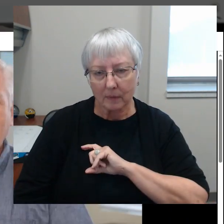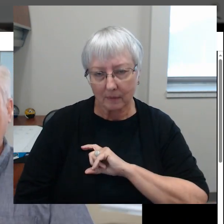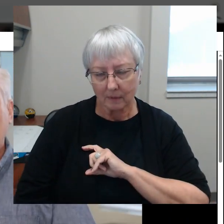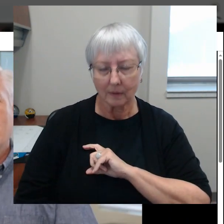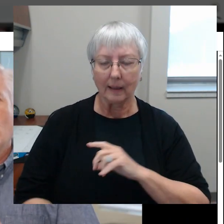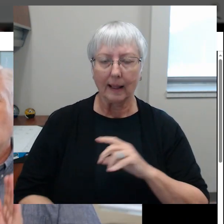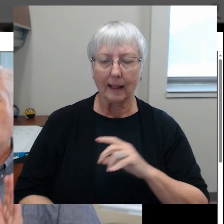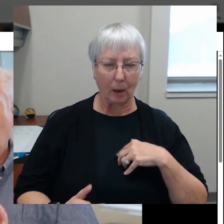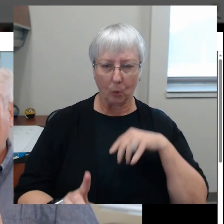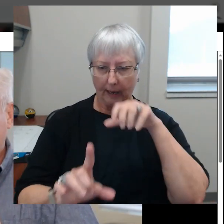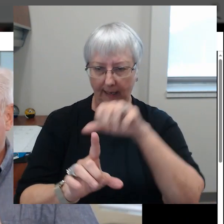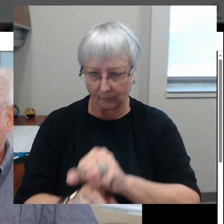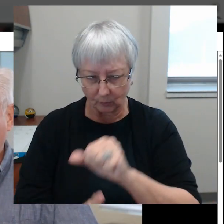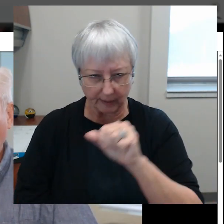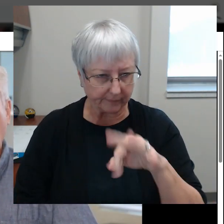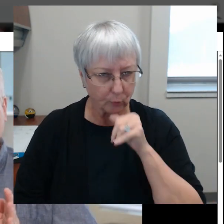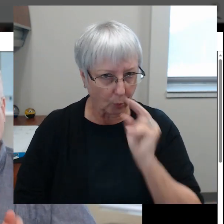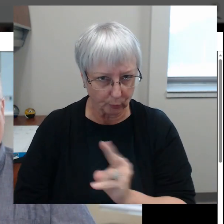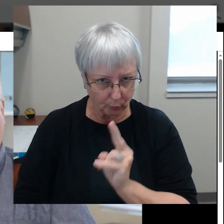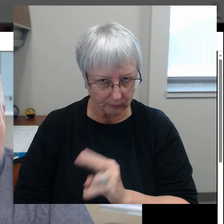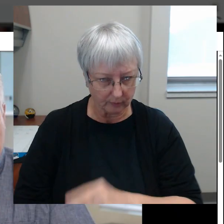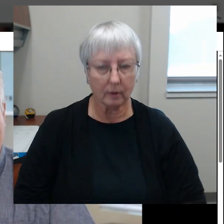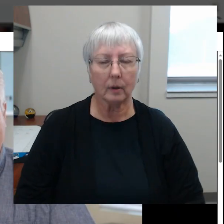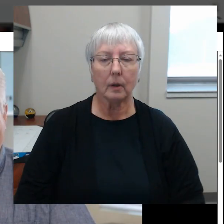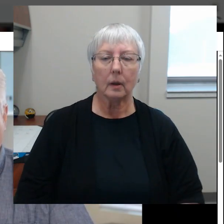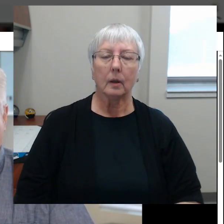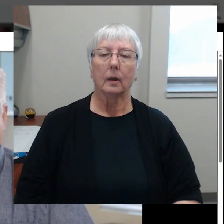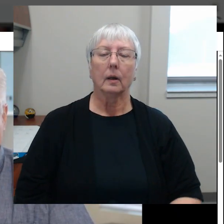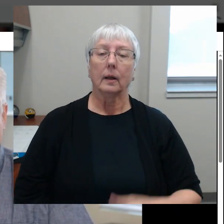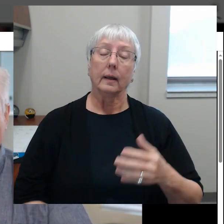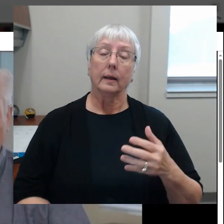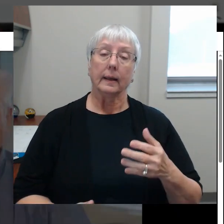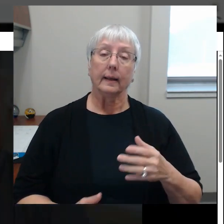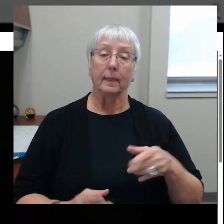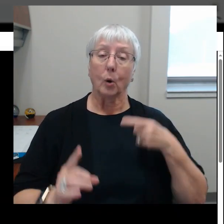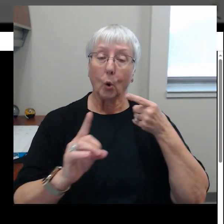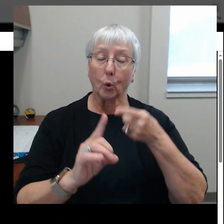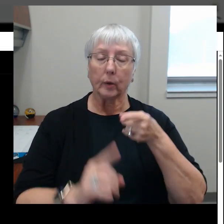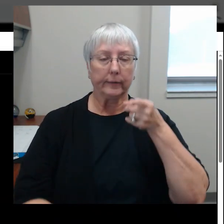In the end, you need to decide what works best optically on the page.